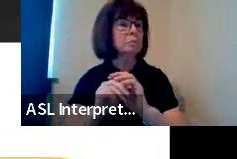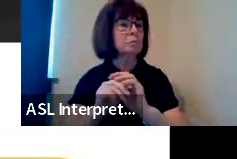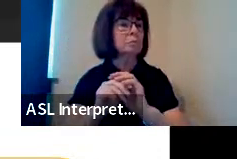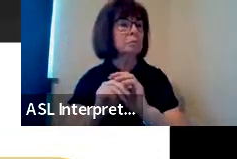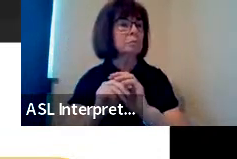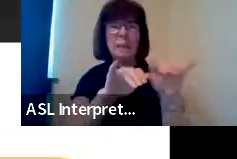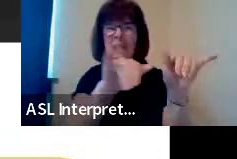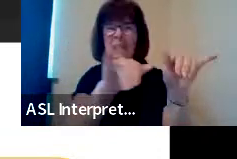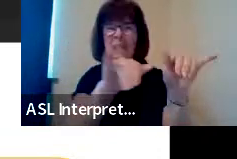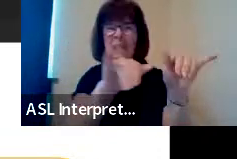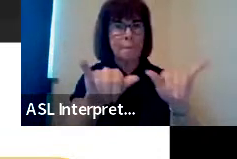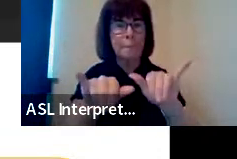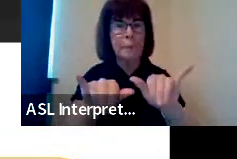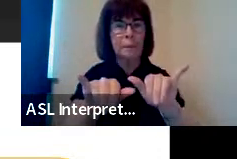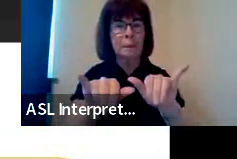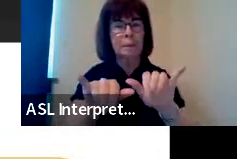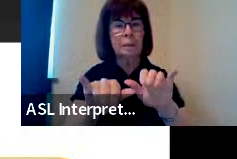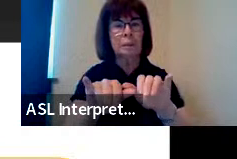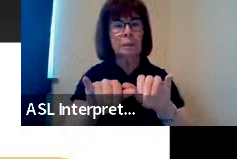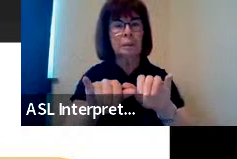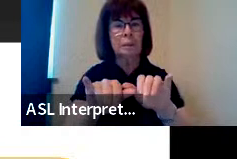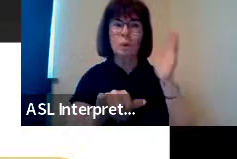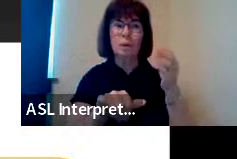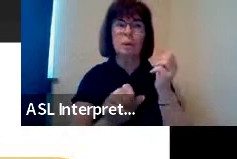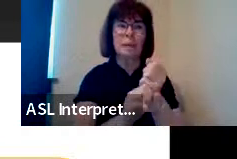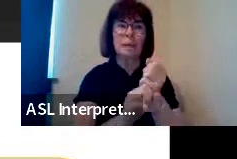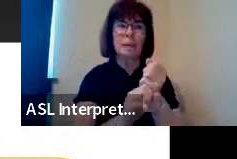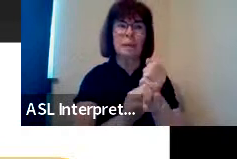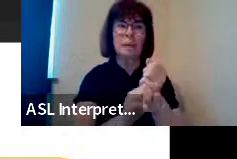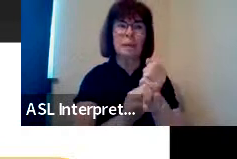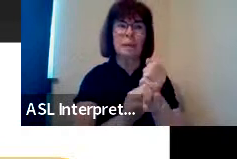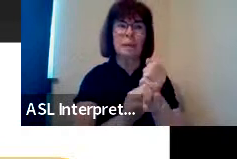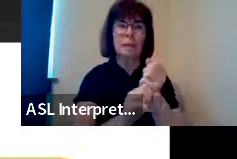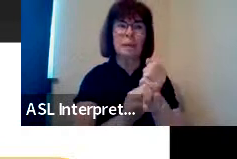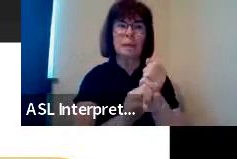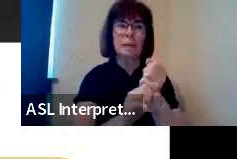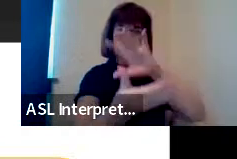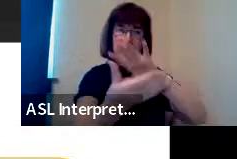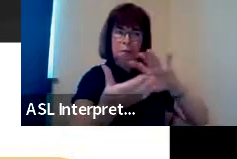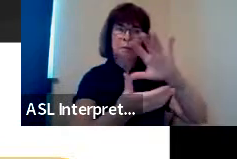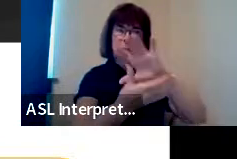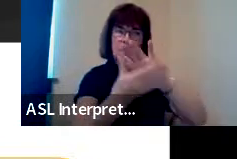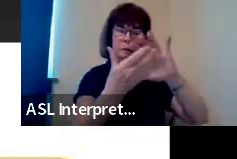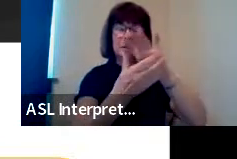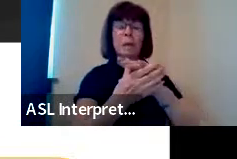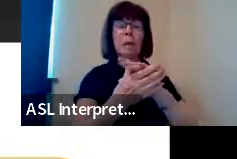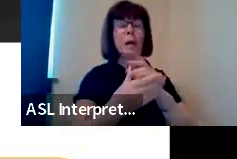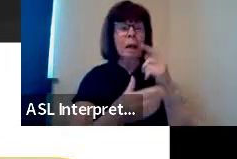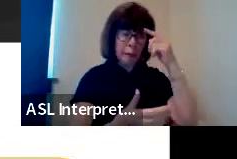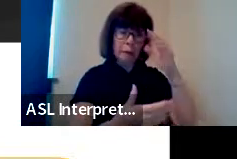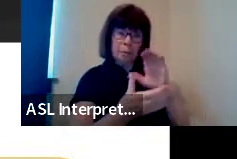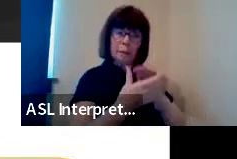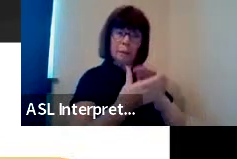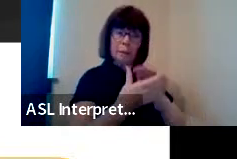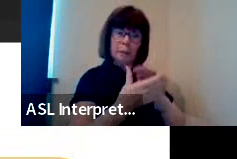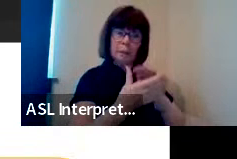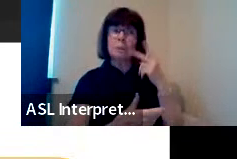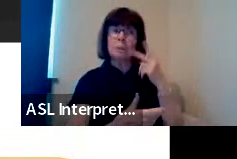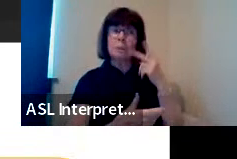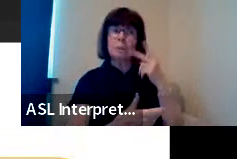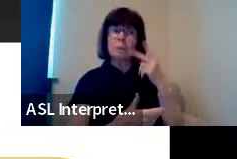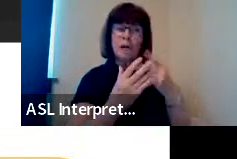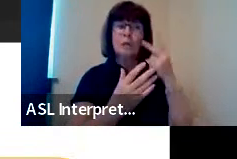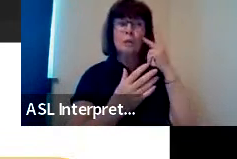That it is causing less confusion. And then I'm believing that we will start seeing a difference in the